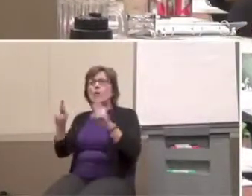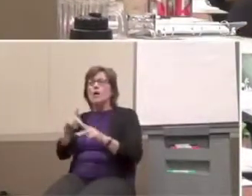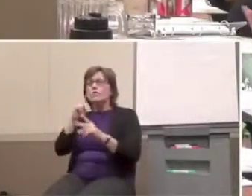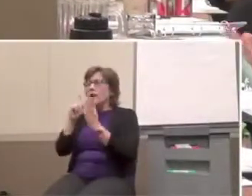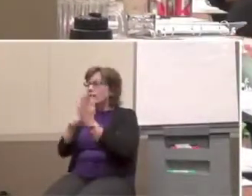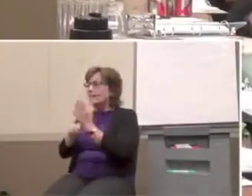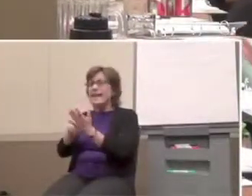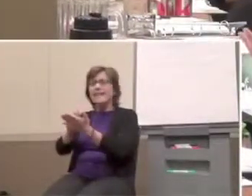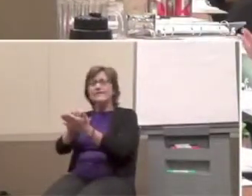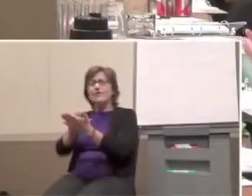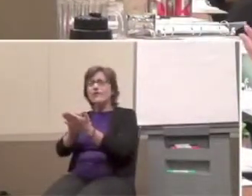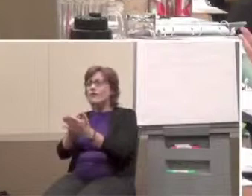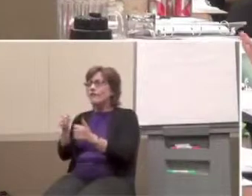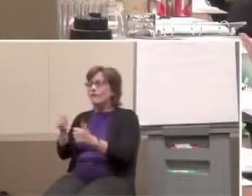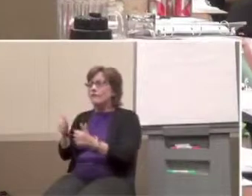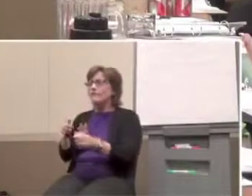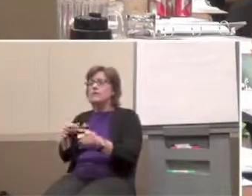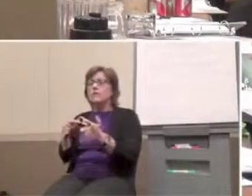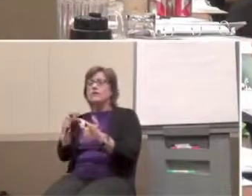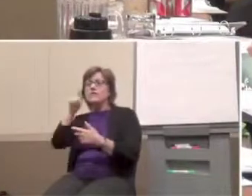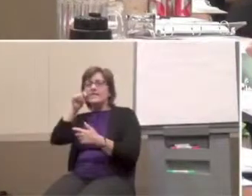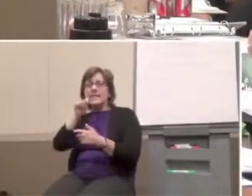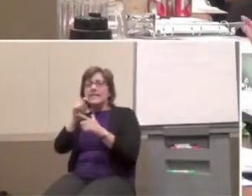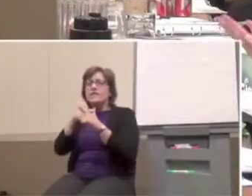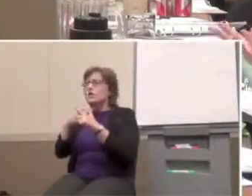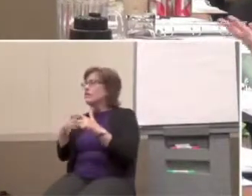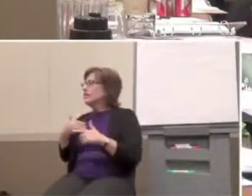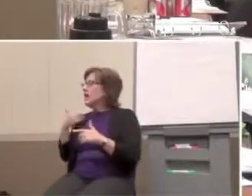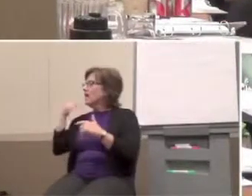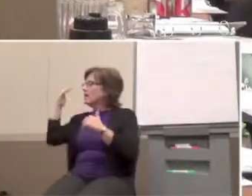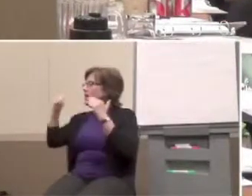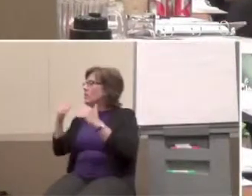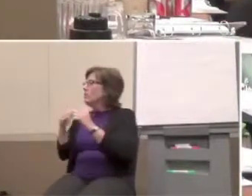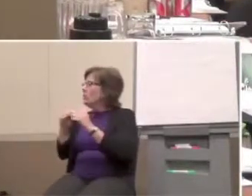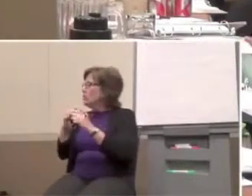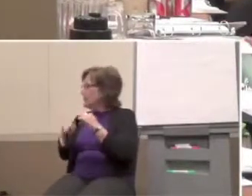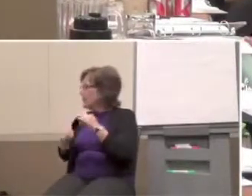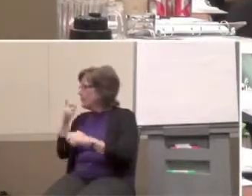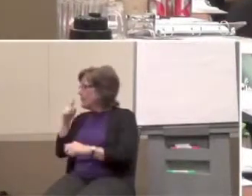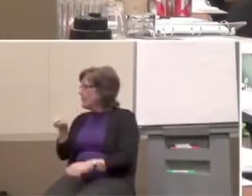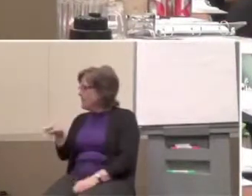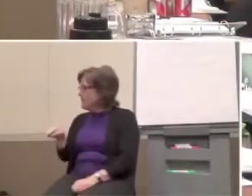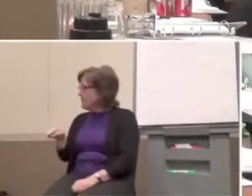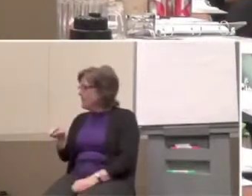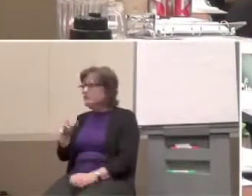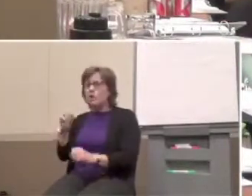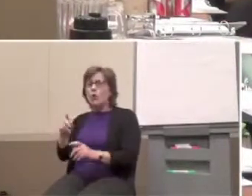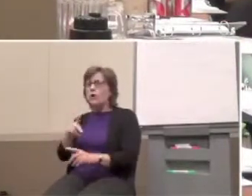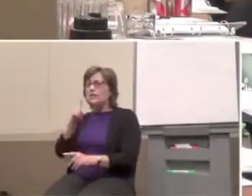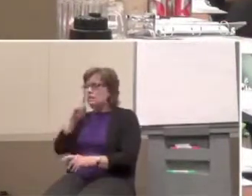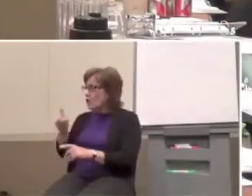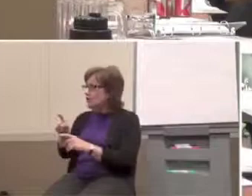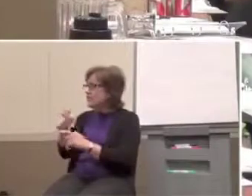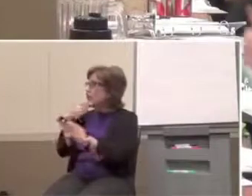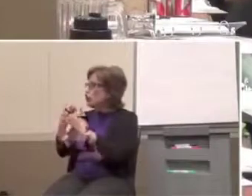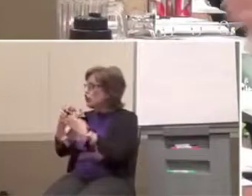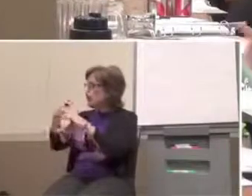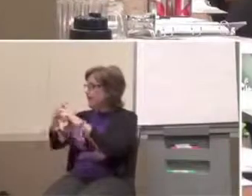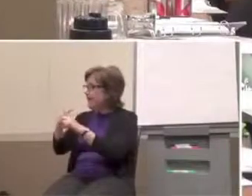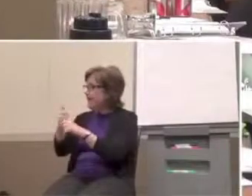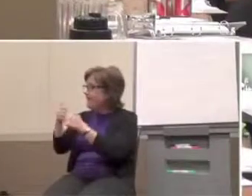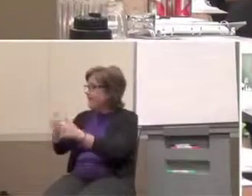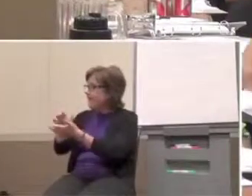teen or a young adult, it's even harder for them. Yeah, because the negative gets our